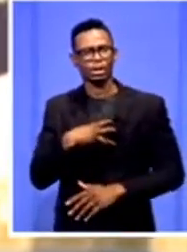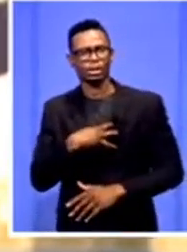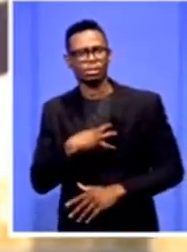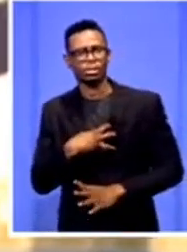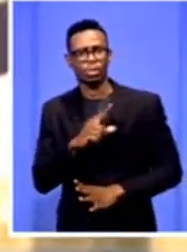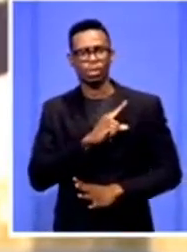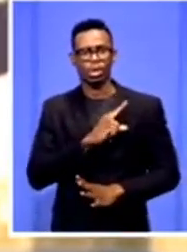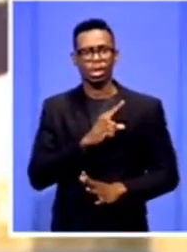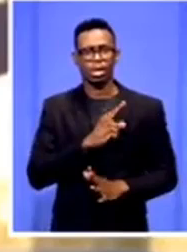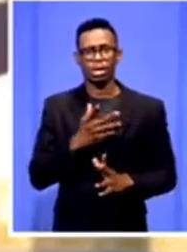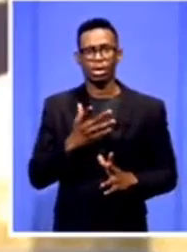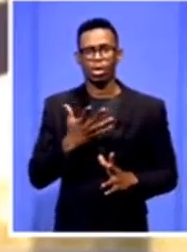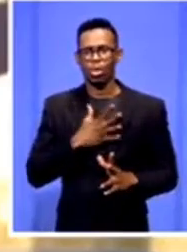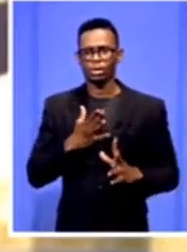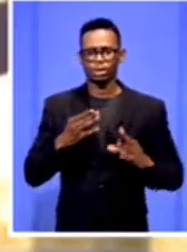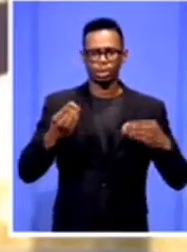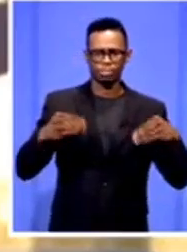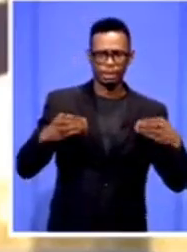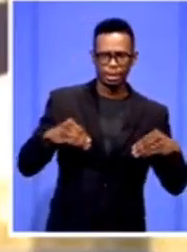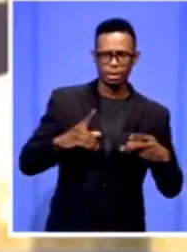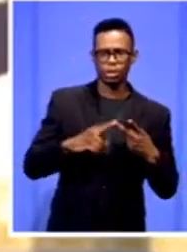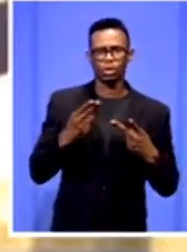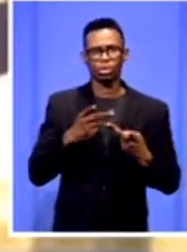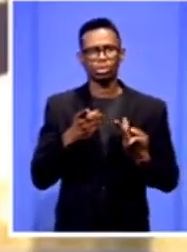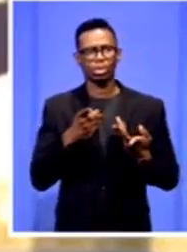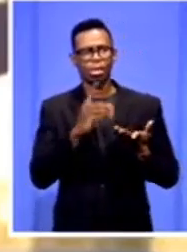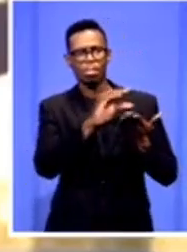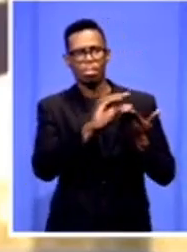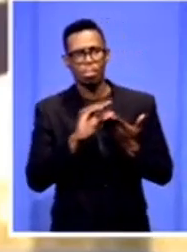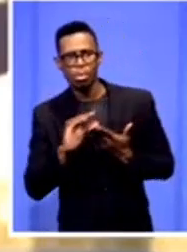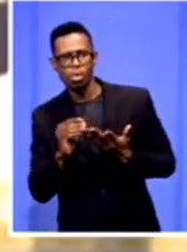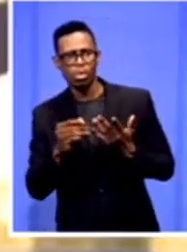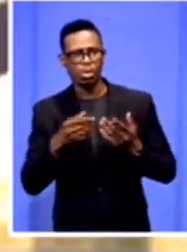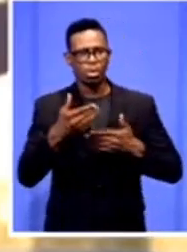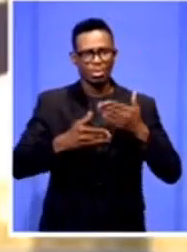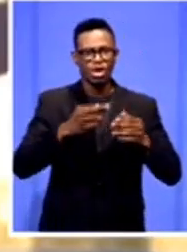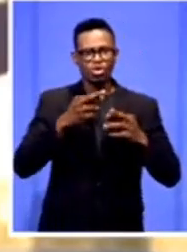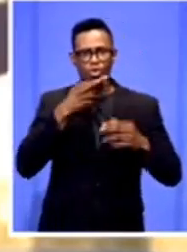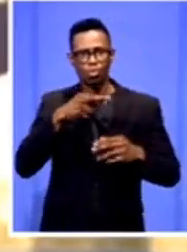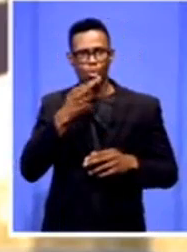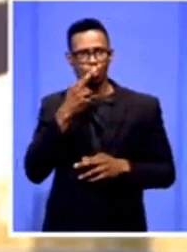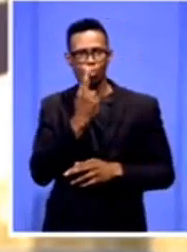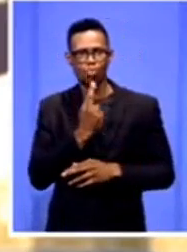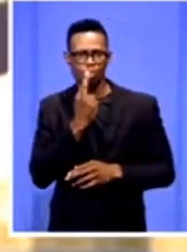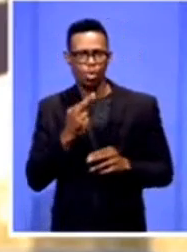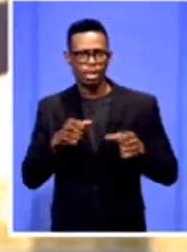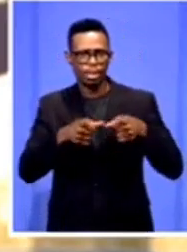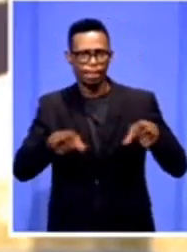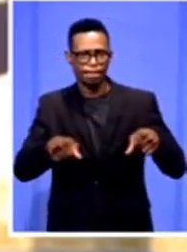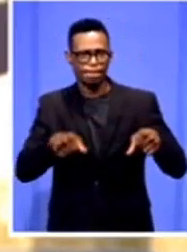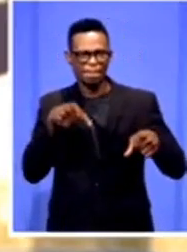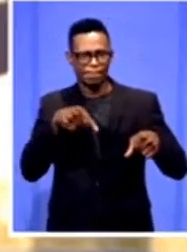are helping with our recovery drive. We believe in the potential of small and